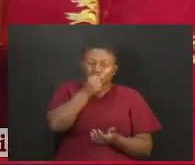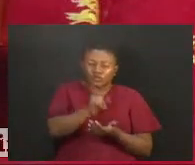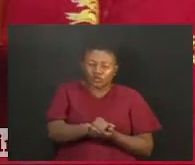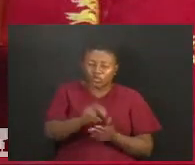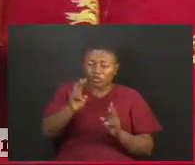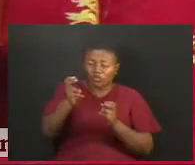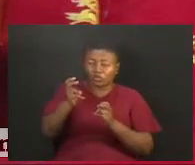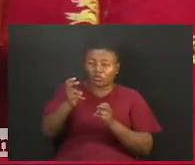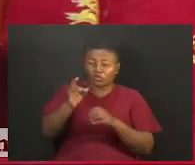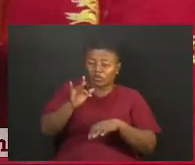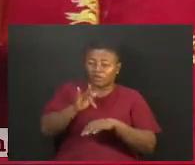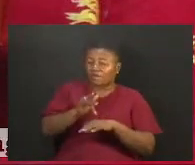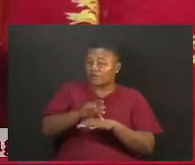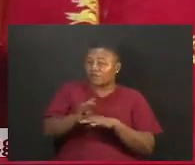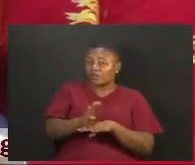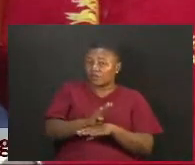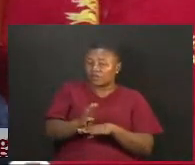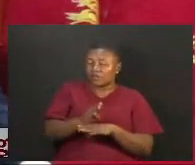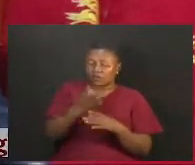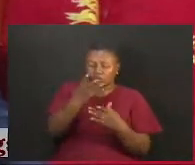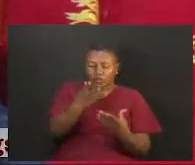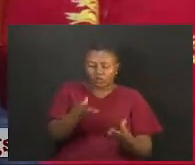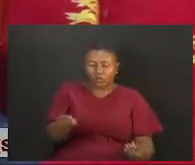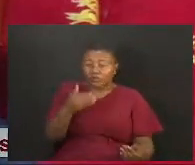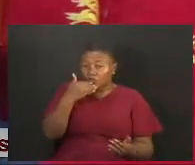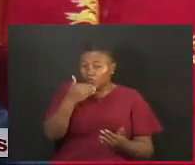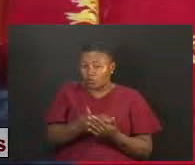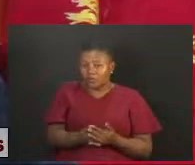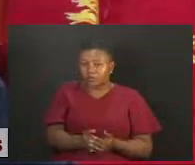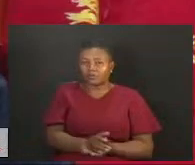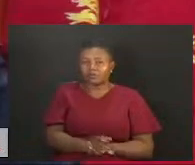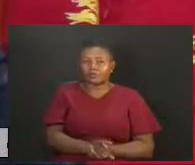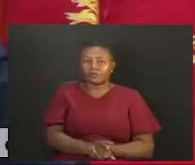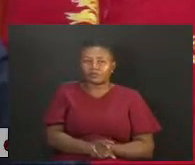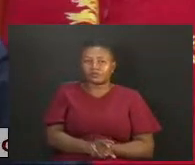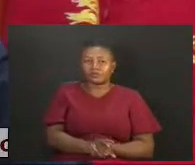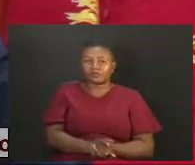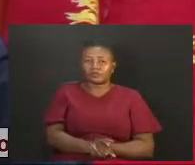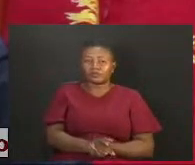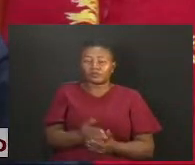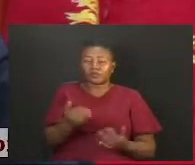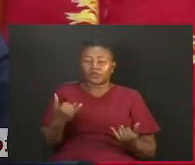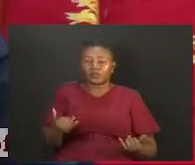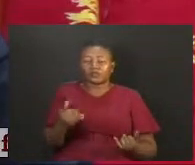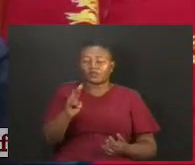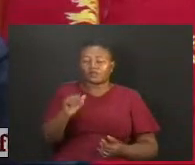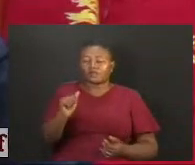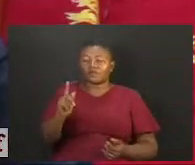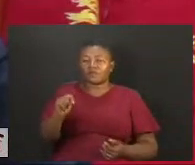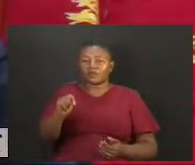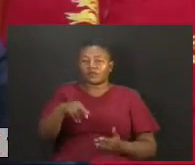businesses are addressed promptly. Mr. Speaker, I now take you to VAT reforms.